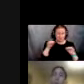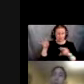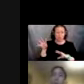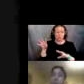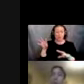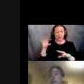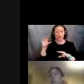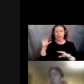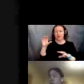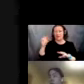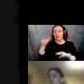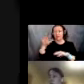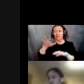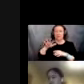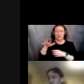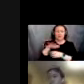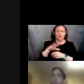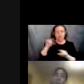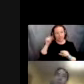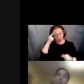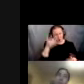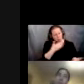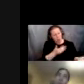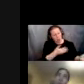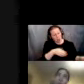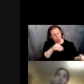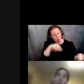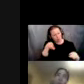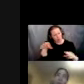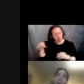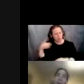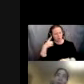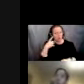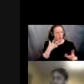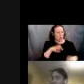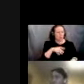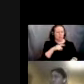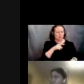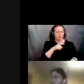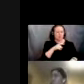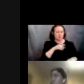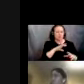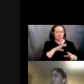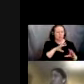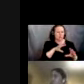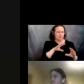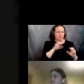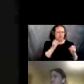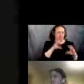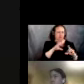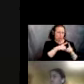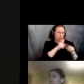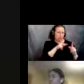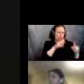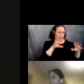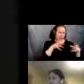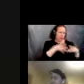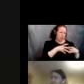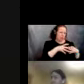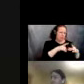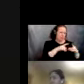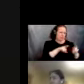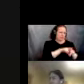the country. The government encouraged this because it didn't want clusters again of Japanese populations. They wanted to